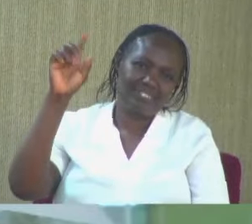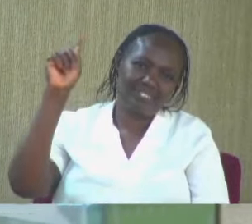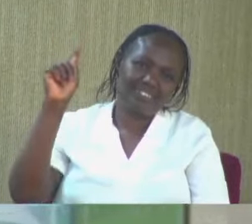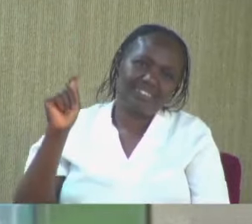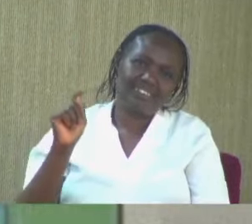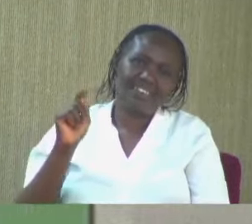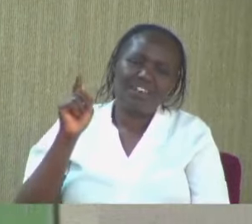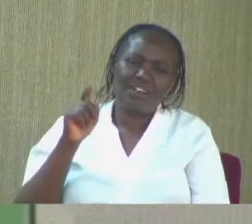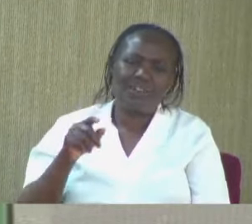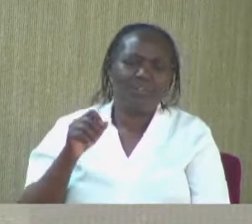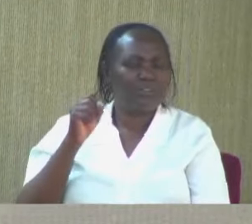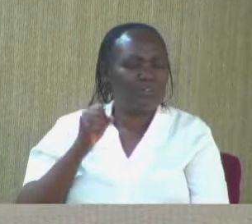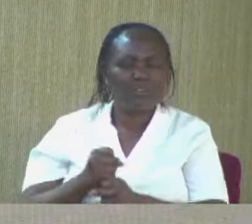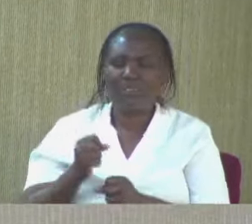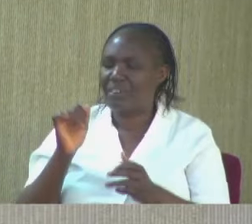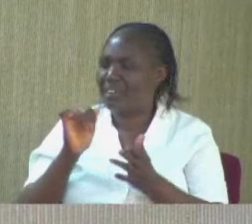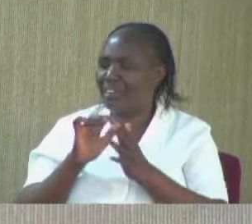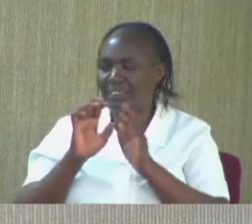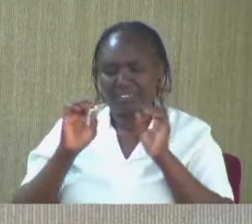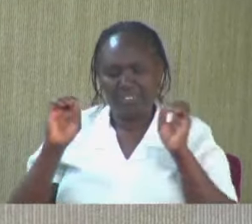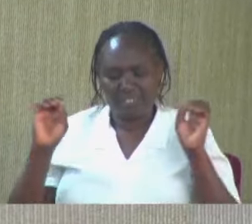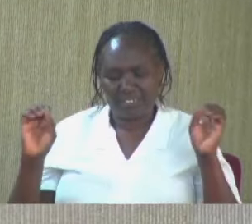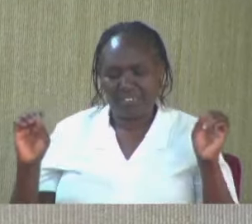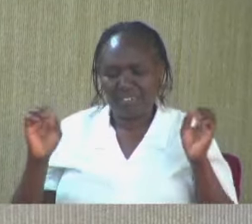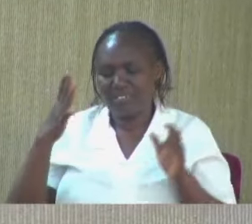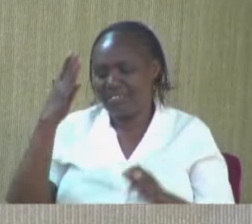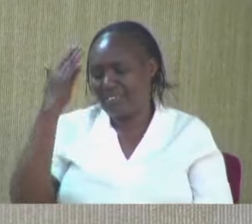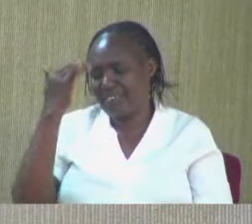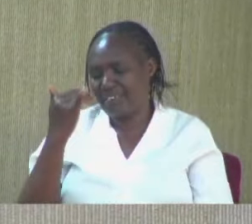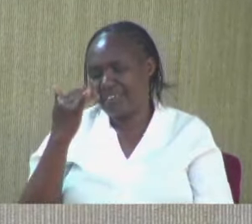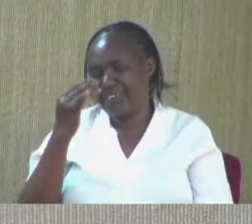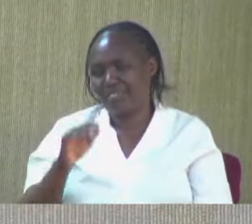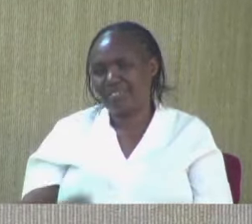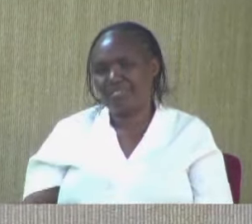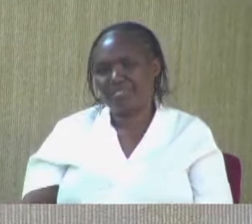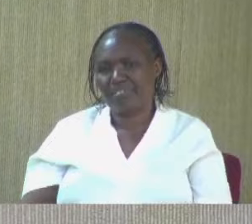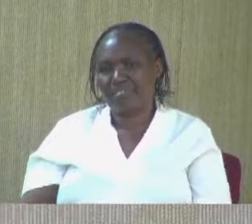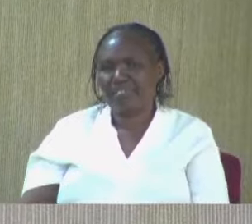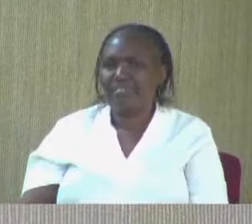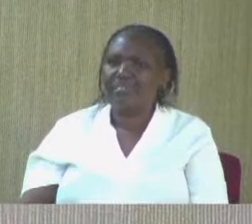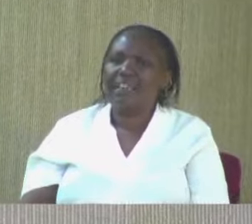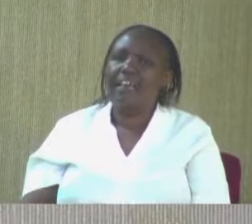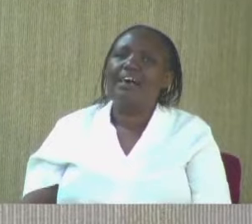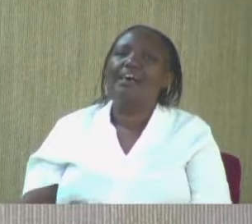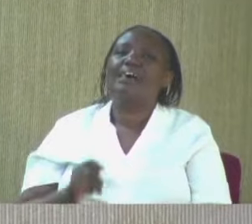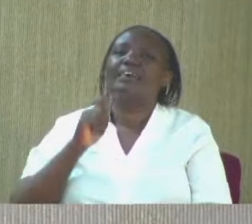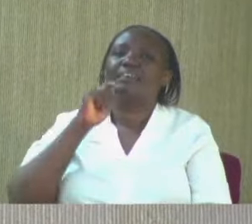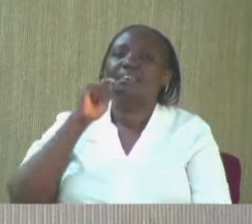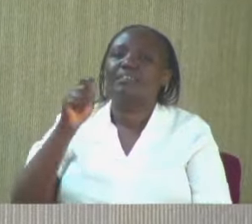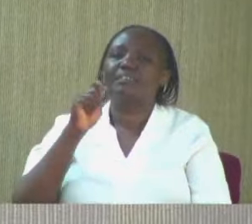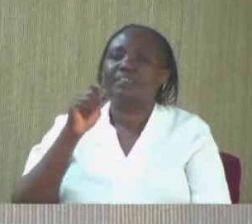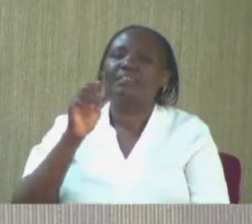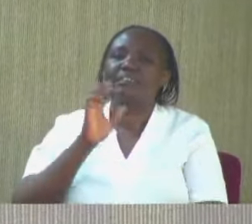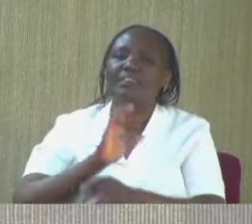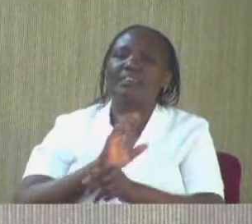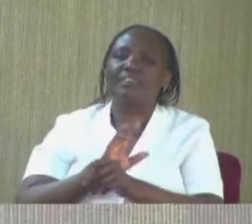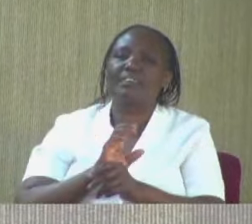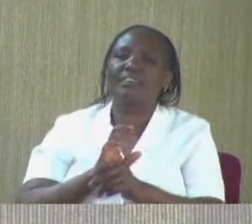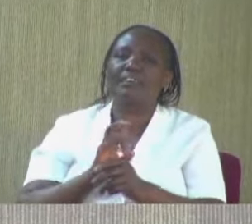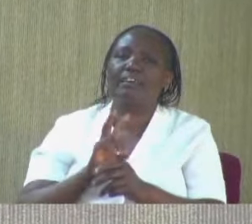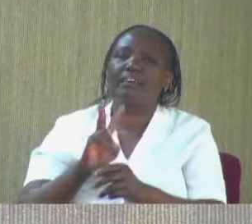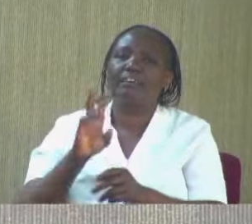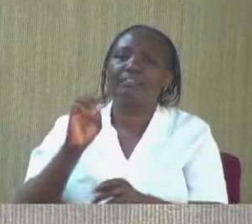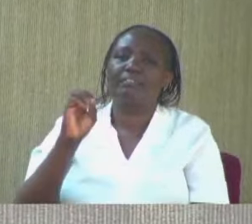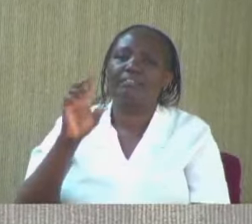You do not do that. Why? Listen to what she says in Testimonies to the Church, Volume 5,